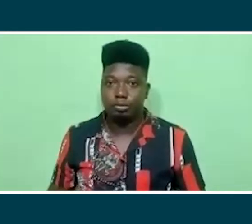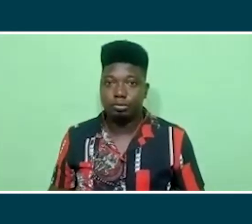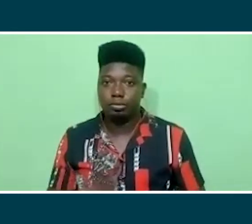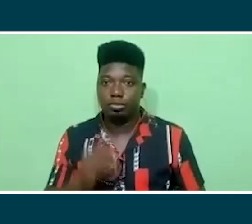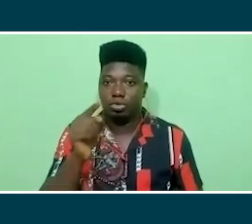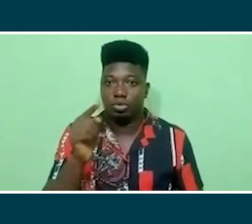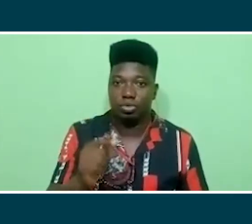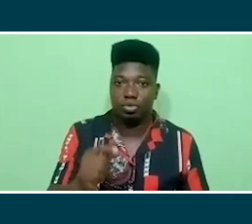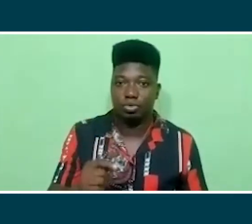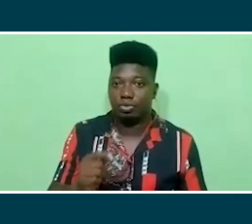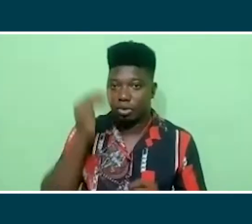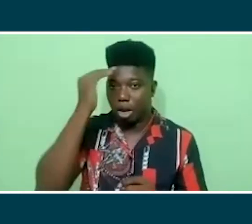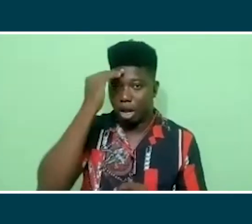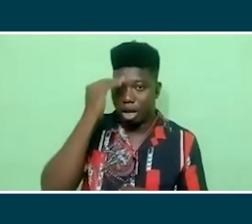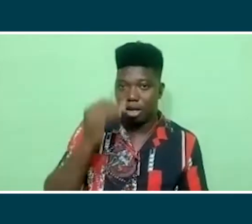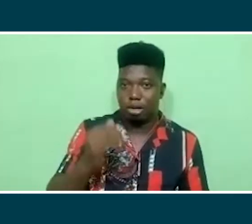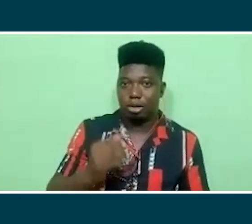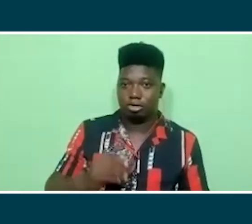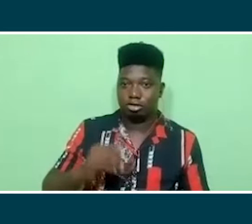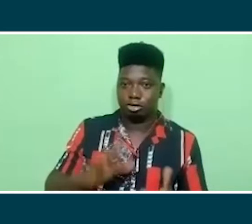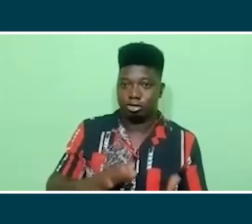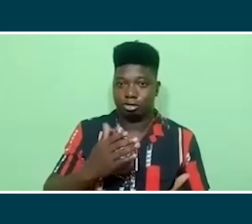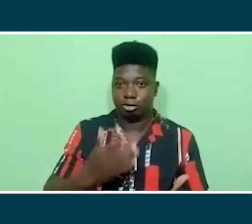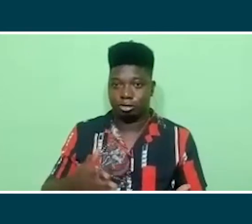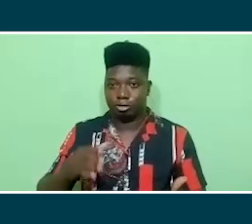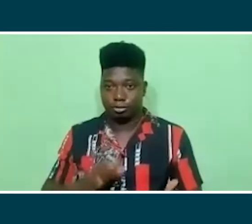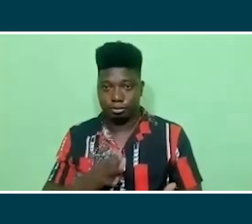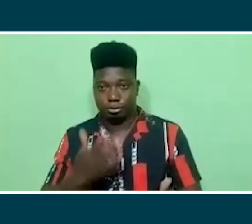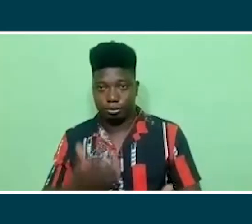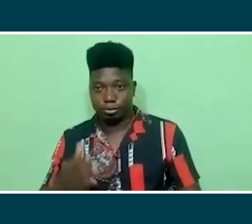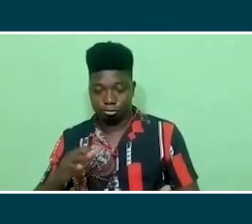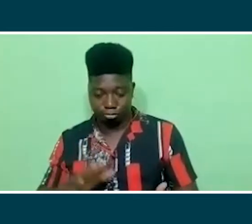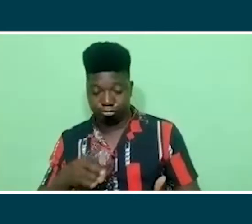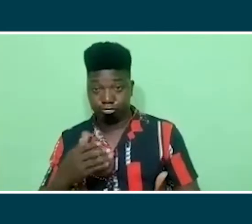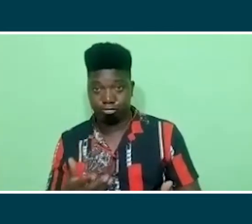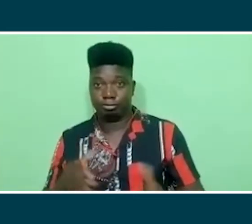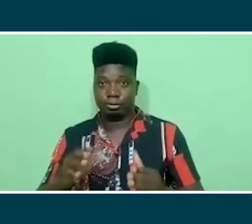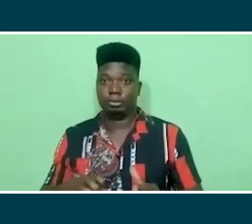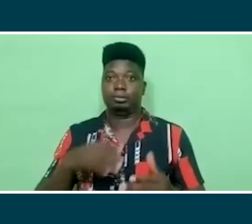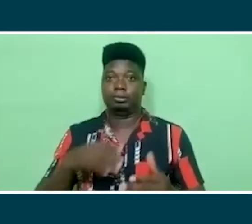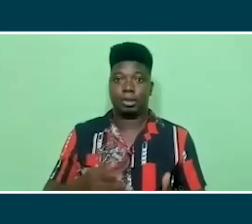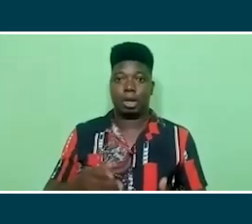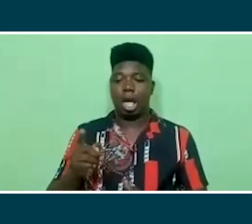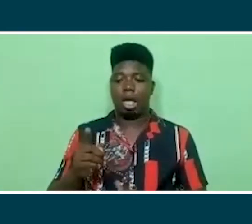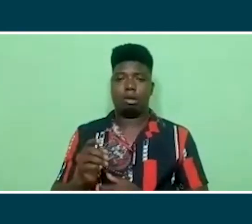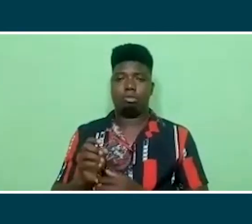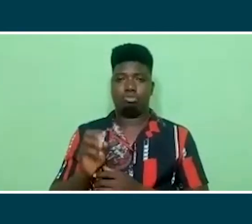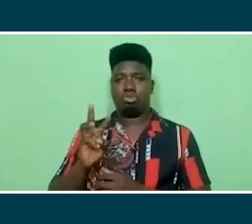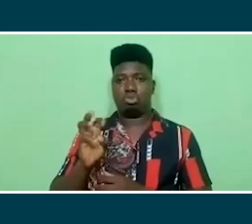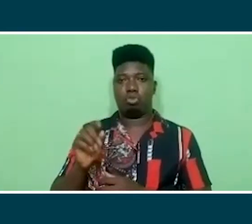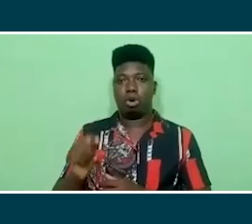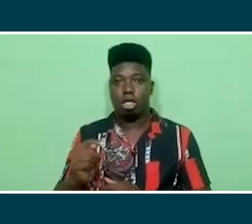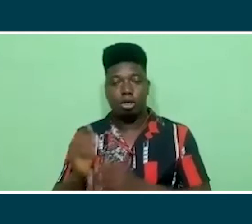Jimmy's in the kiddie pool, he probably wets his bed. And I'm sitting there cringing.